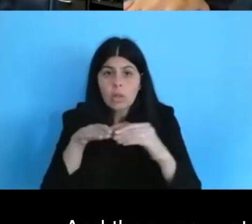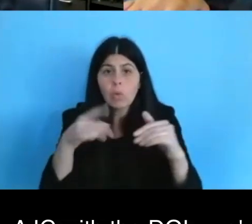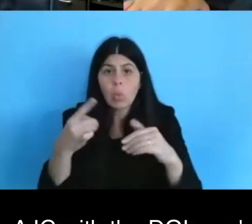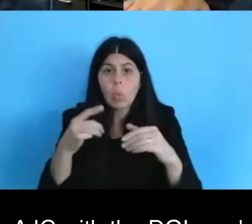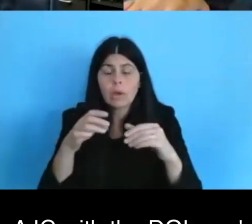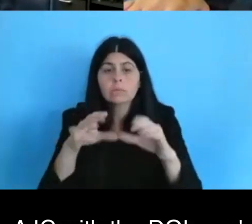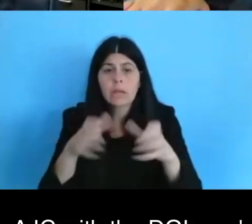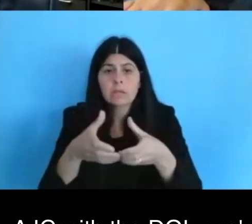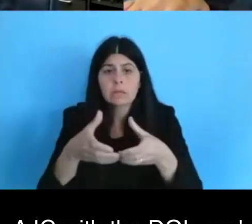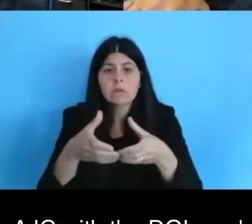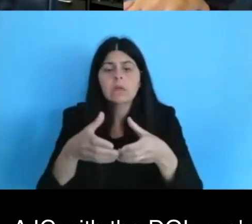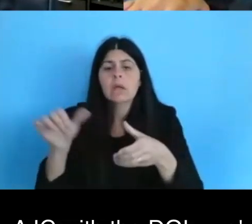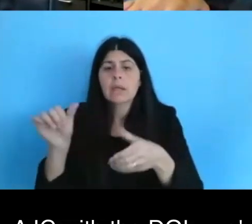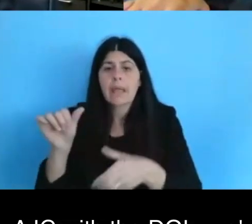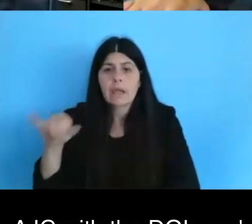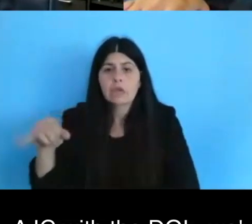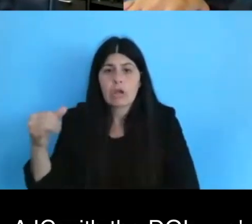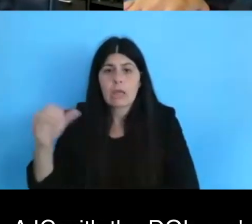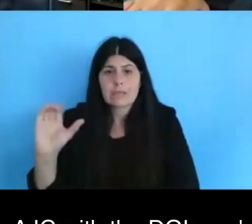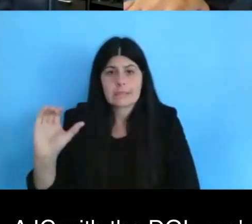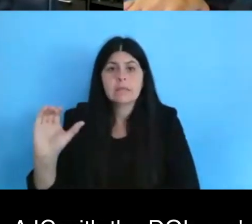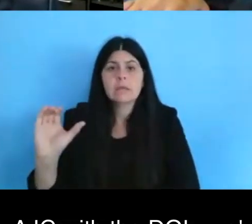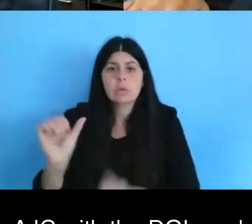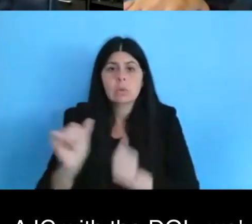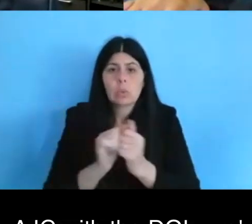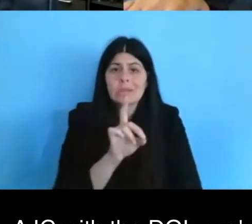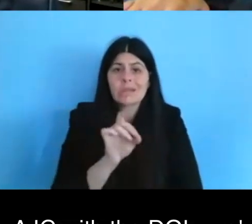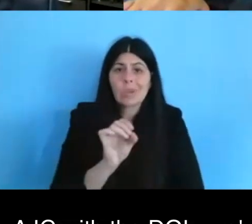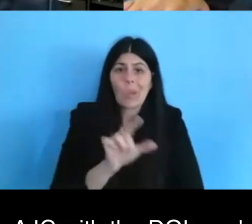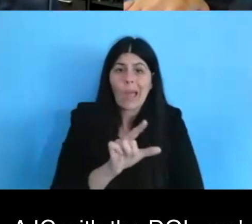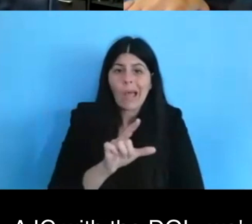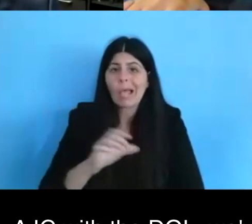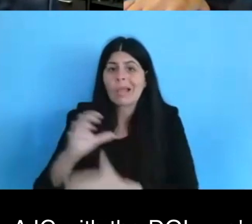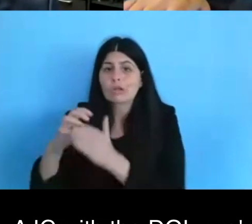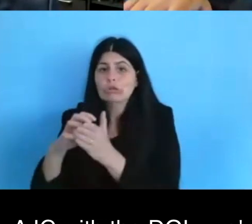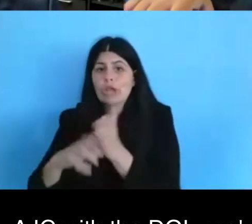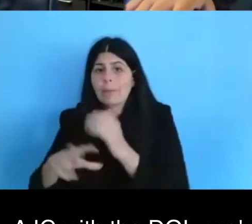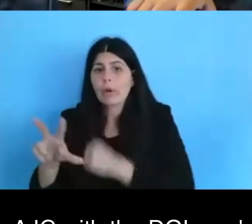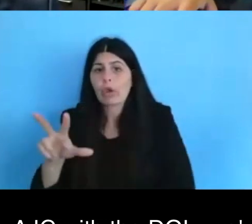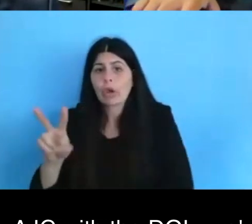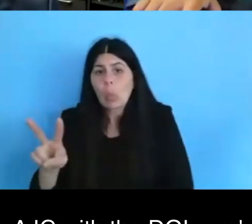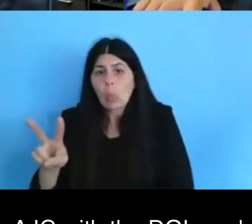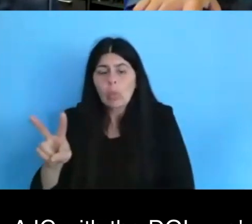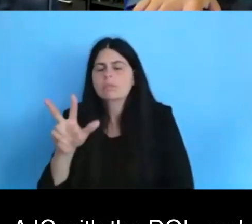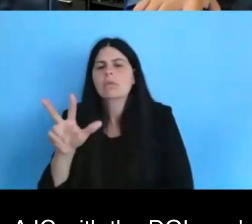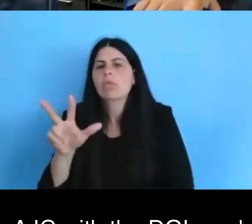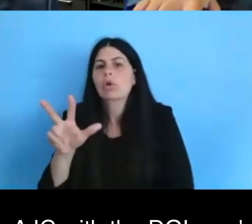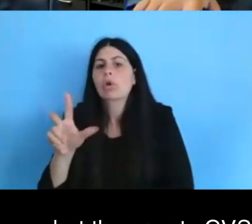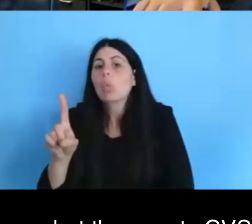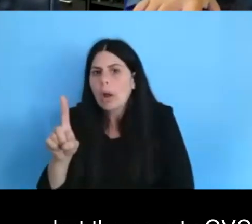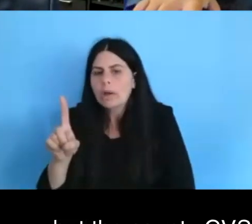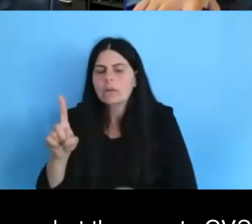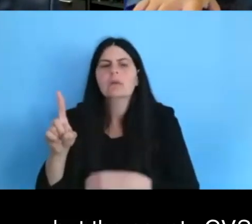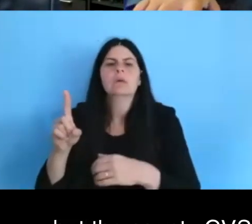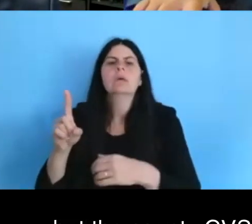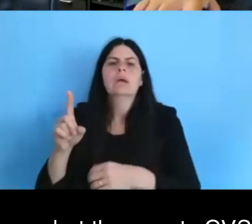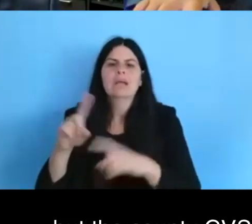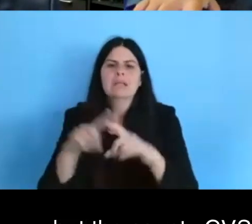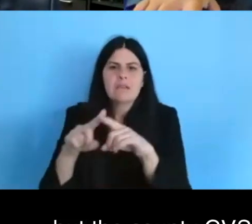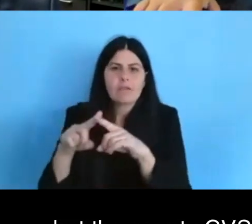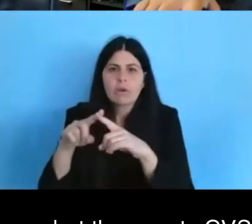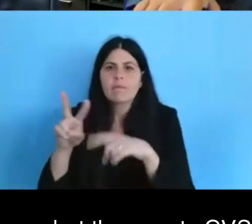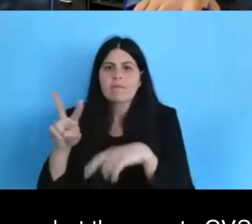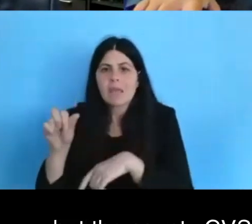about the AJC with the DOL, we've talked about Chapter 31 and several VA programs, we've talked about nonprofits, but the